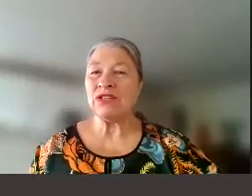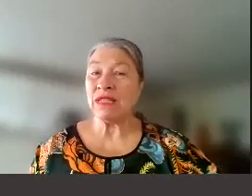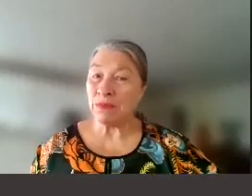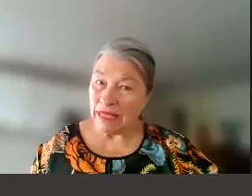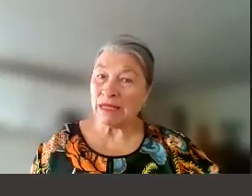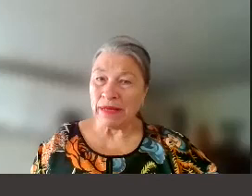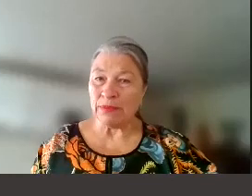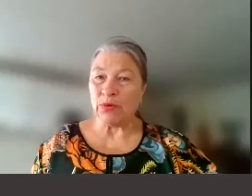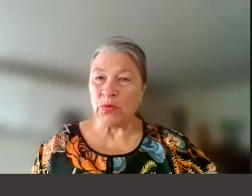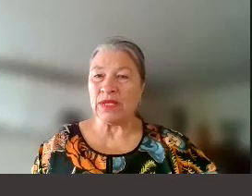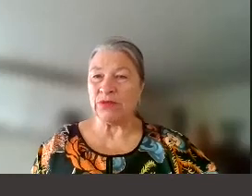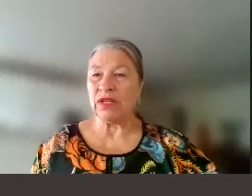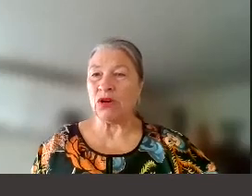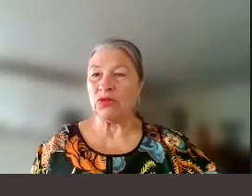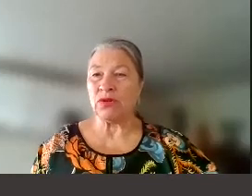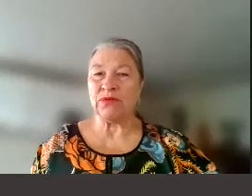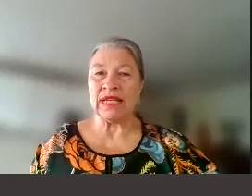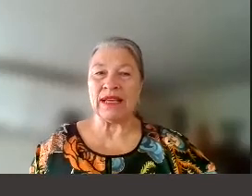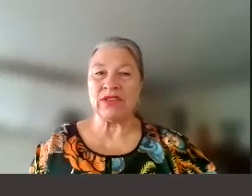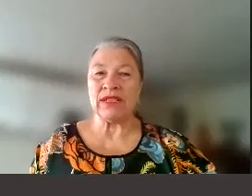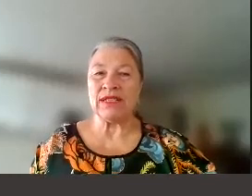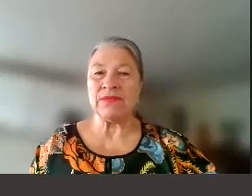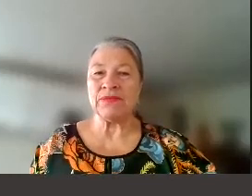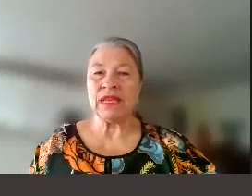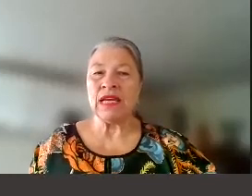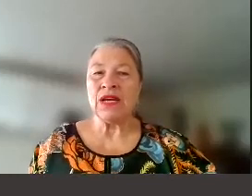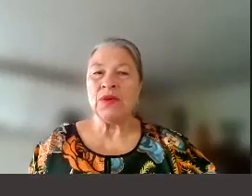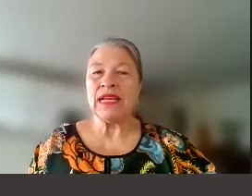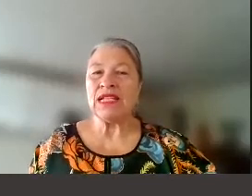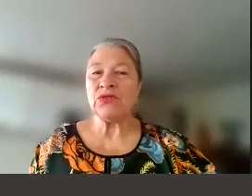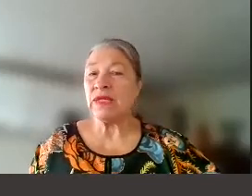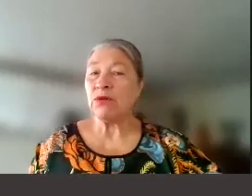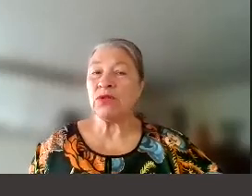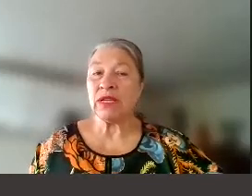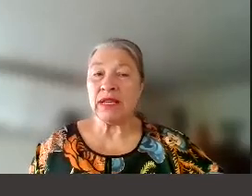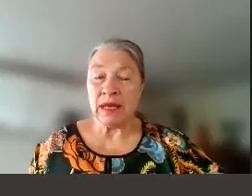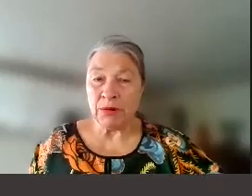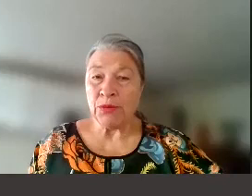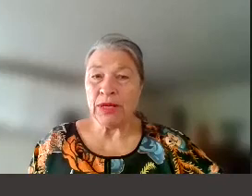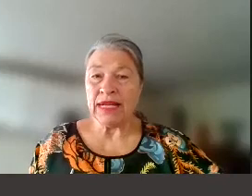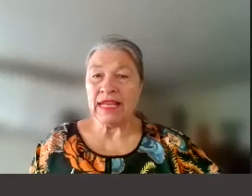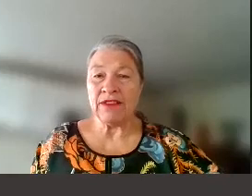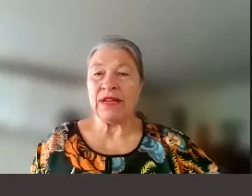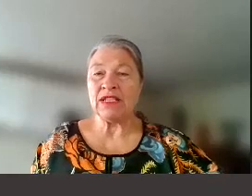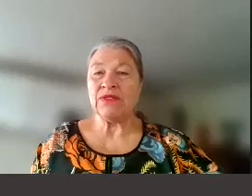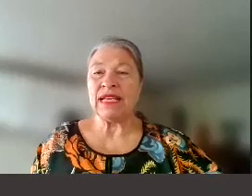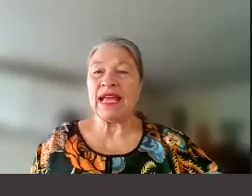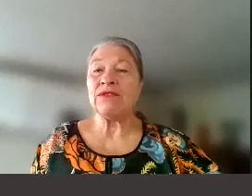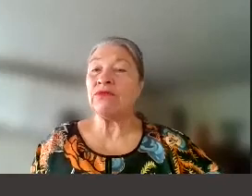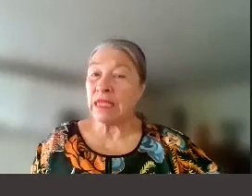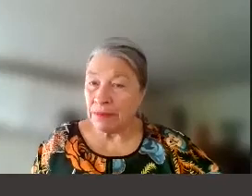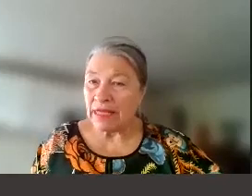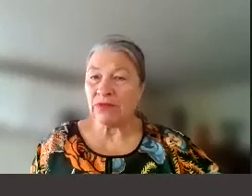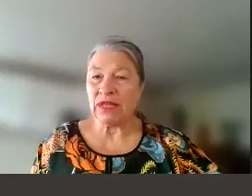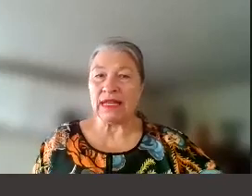understand and respect people with different cultural affiliations. We need to respond appropriately, effectively